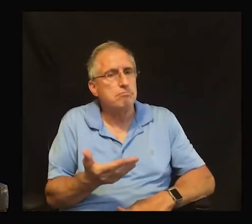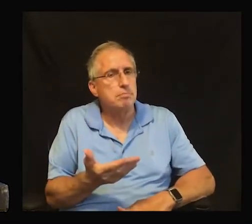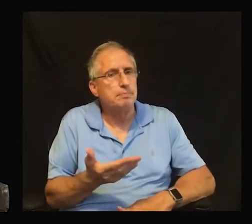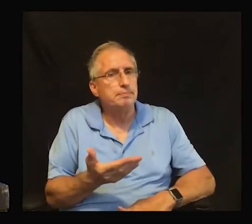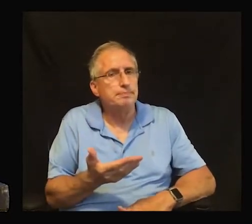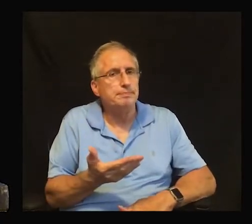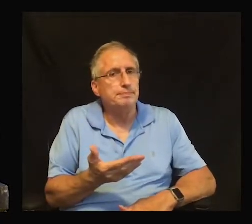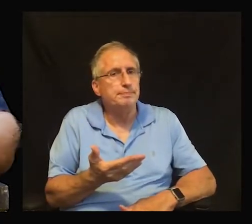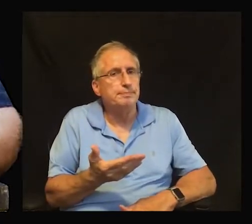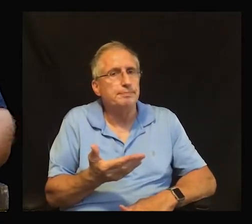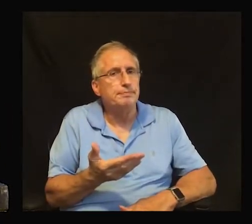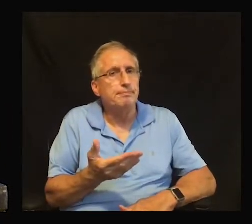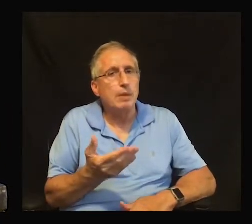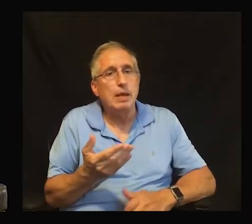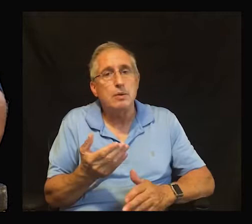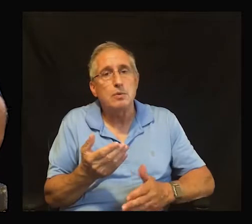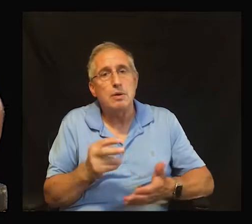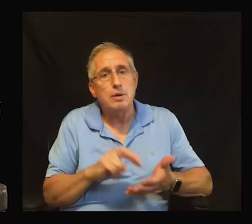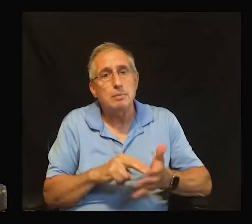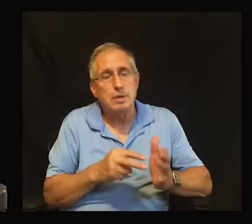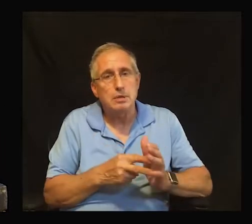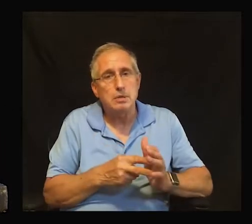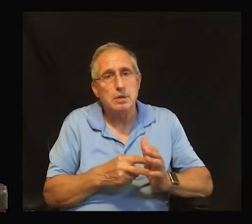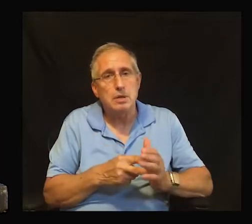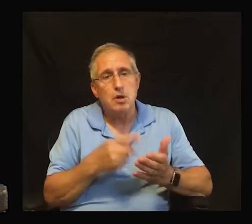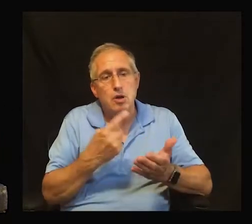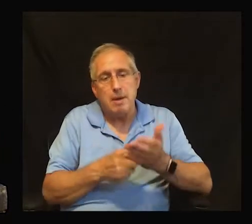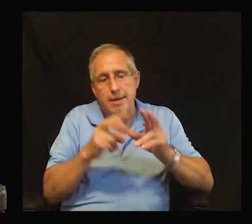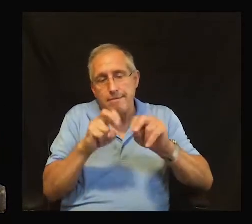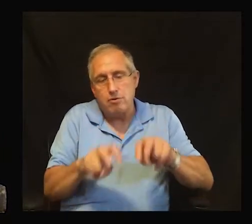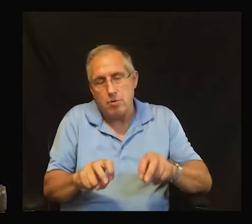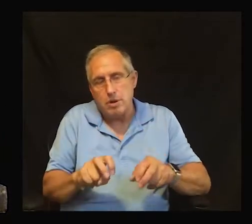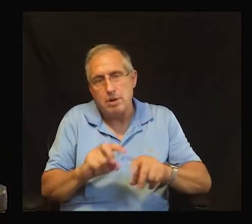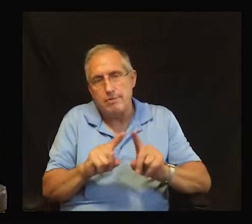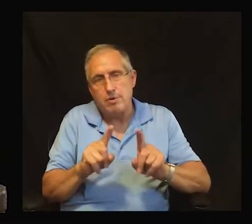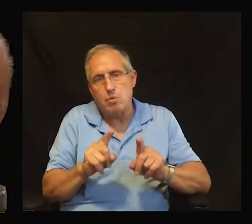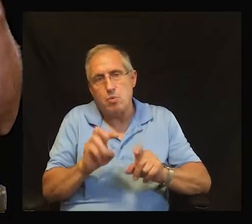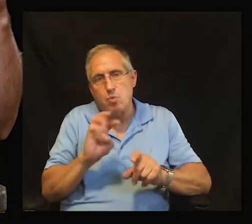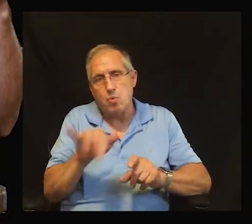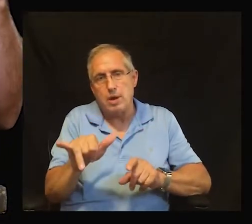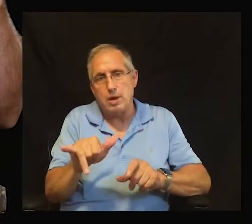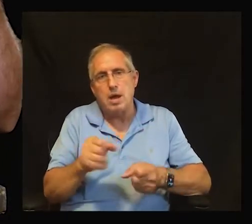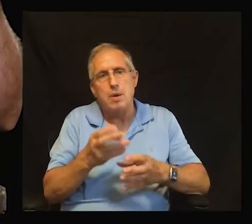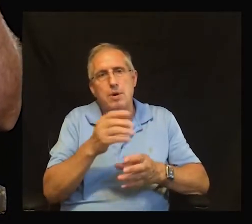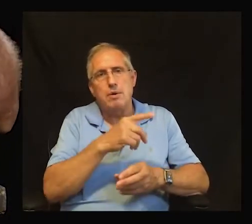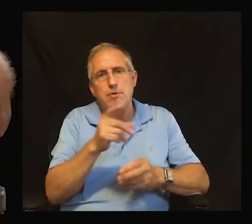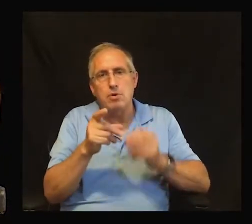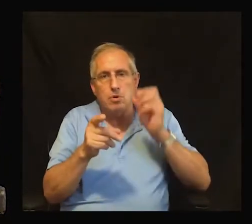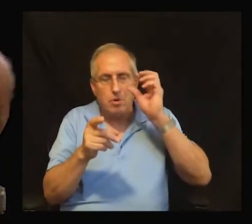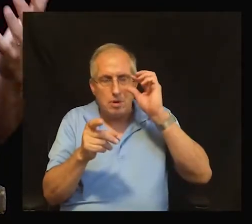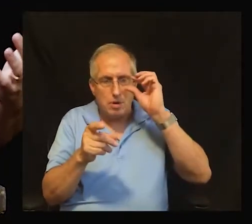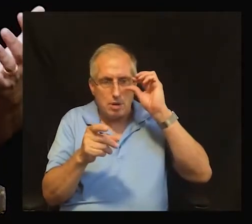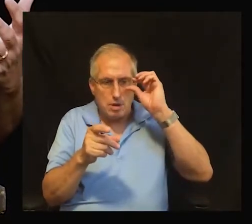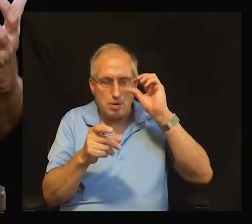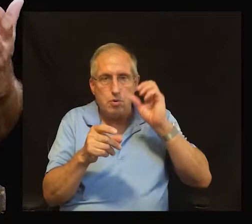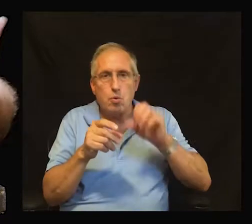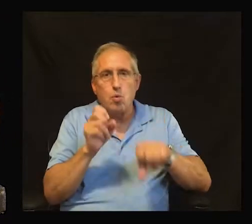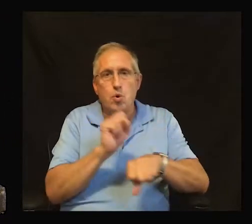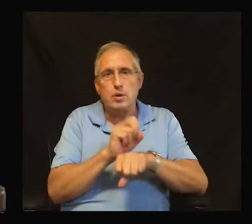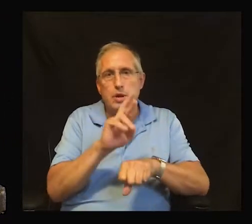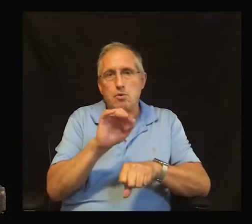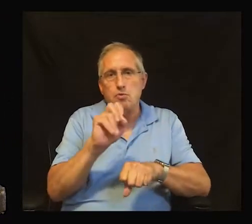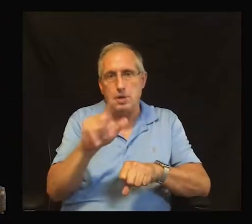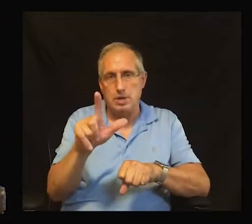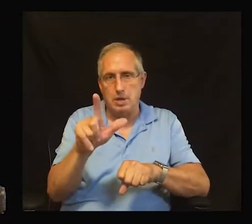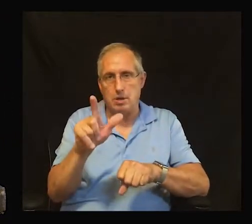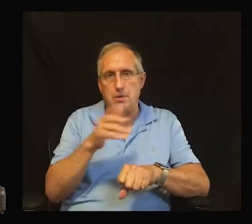life. That's what Paul's saying. Let me talk about inventory this way. How many of you maybe worked a retail job? I know